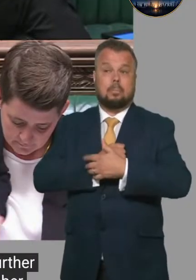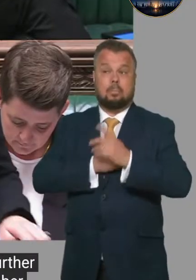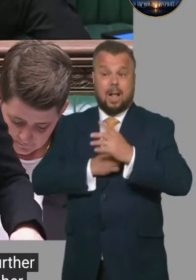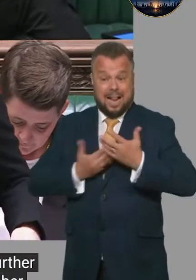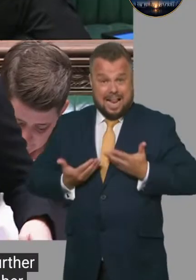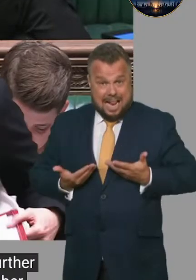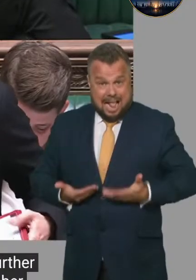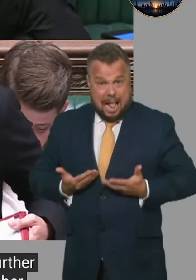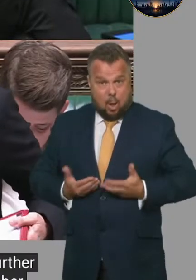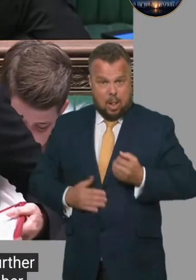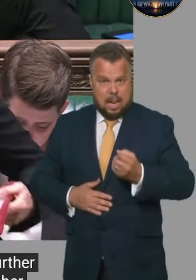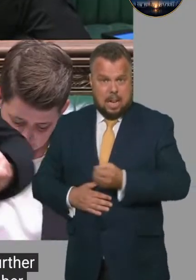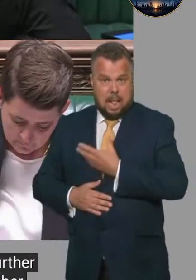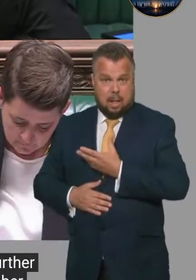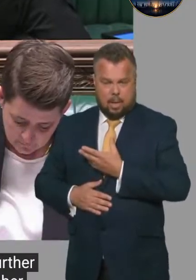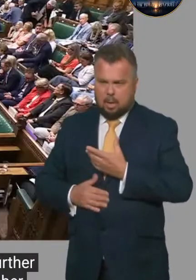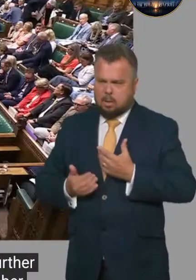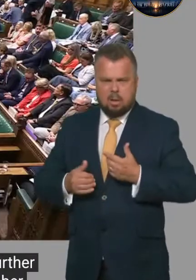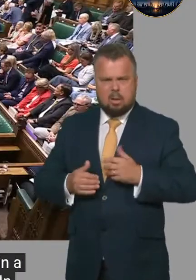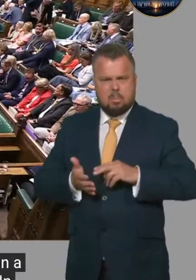500,000 children back into poverty.